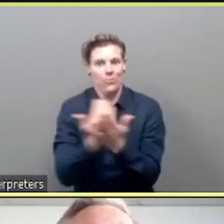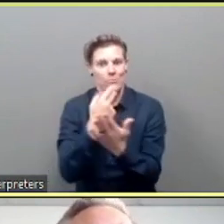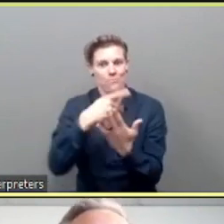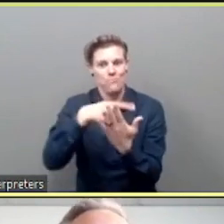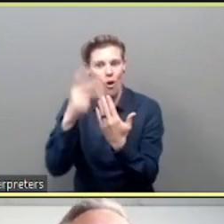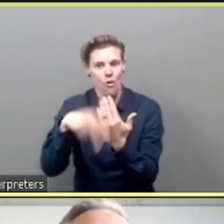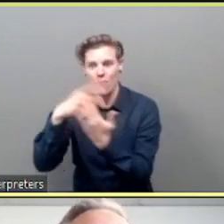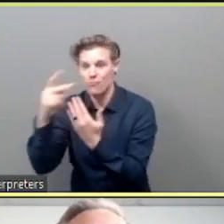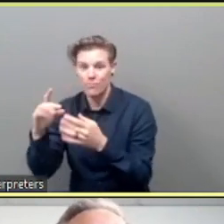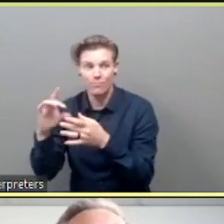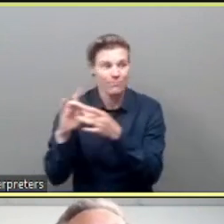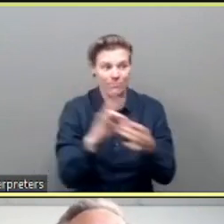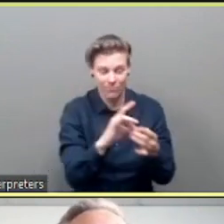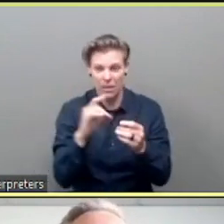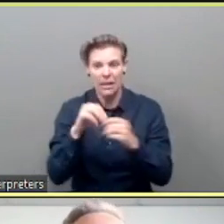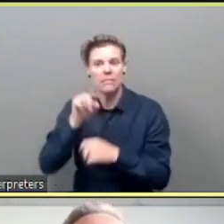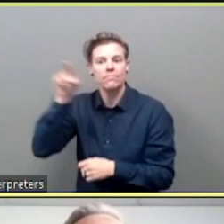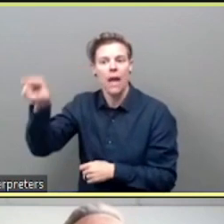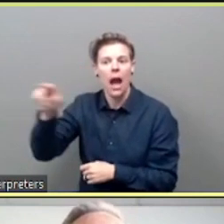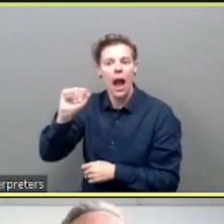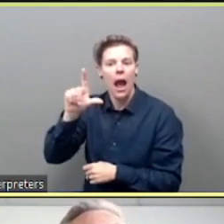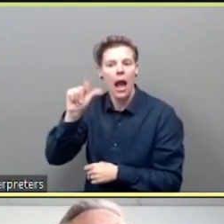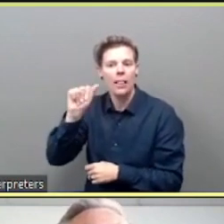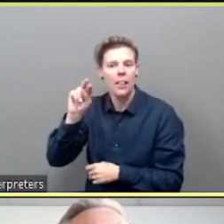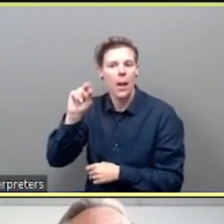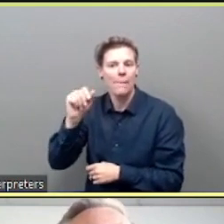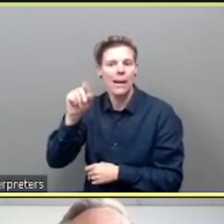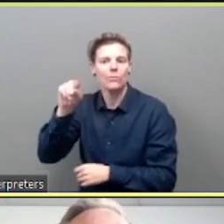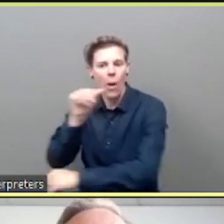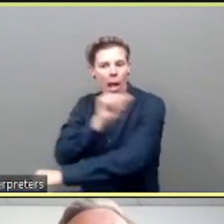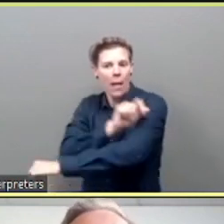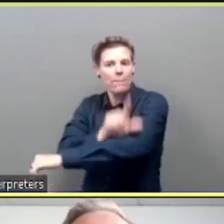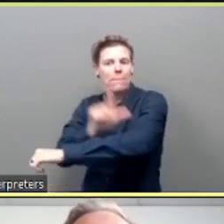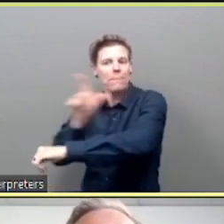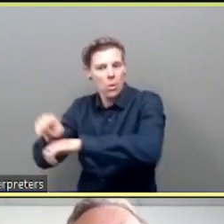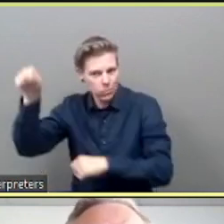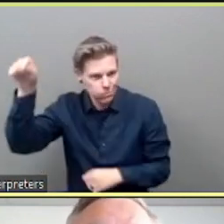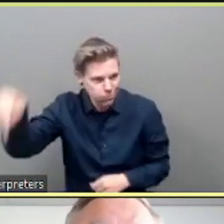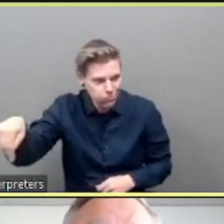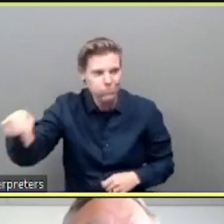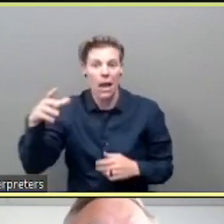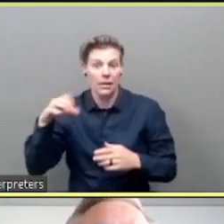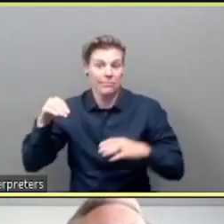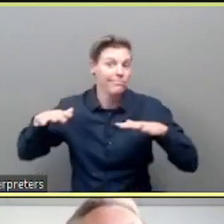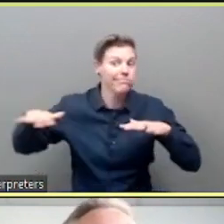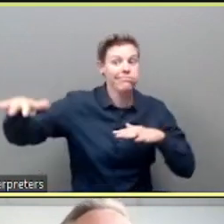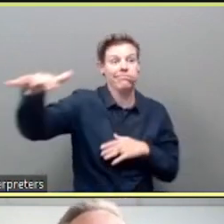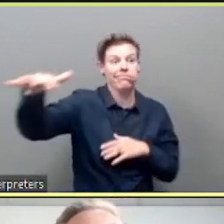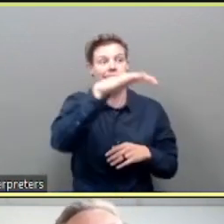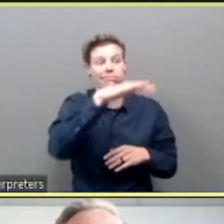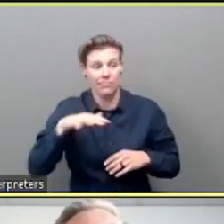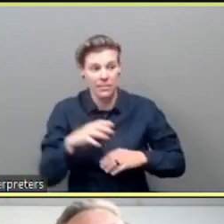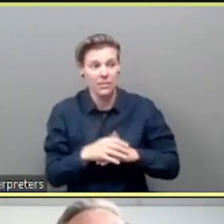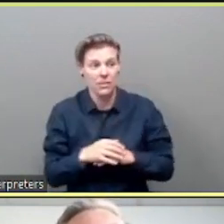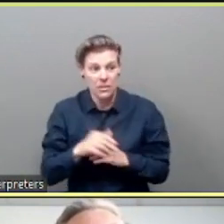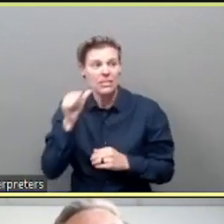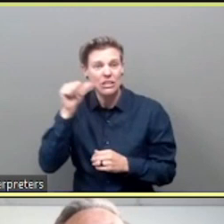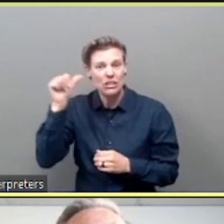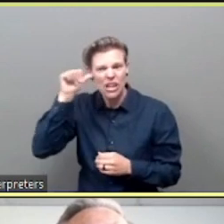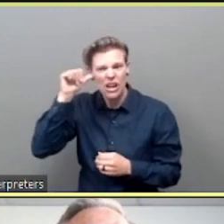and soon across the whole state. Today, unfortunately, after a lower day yesterday, we're